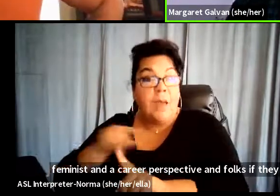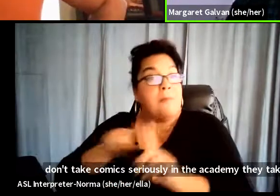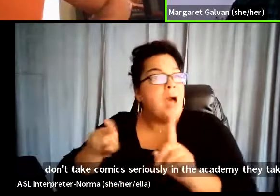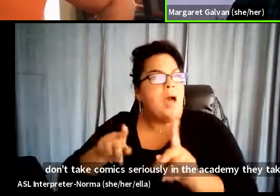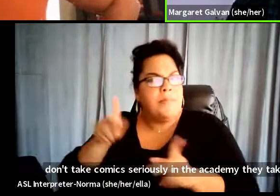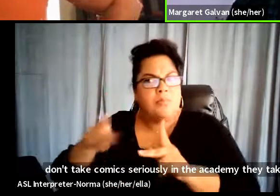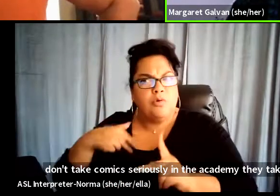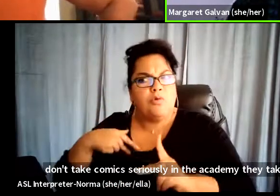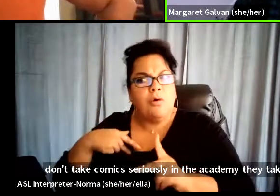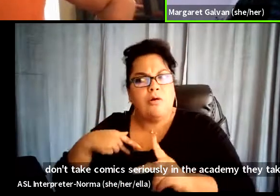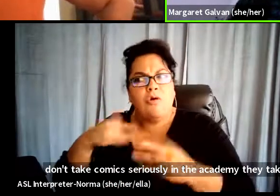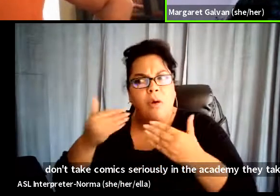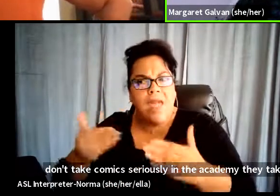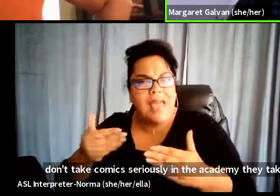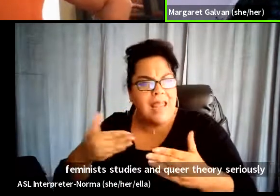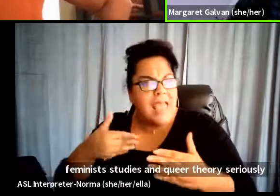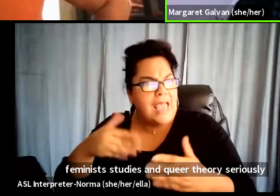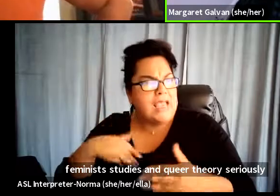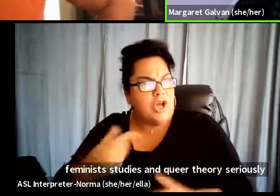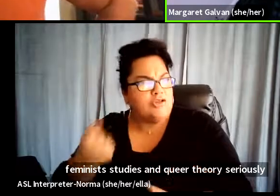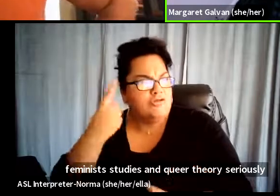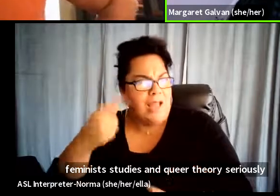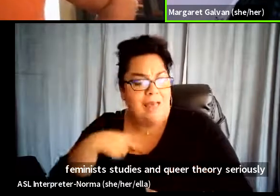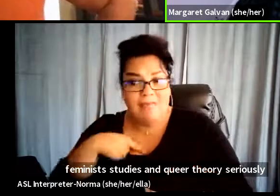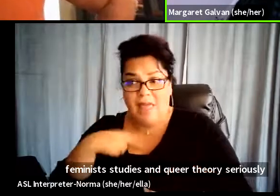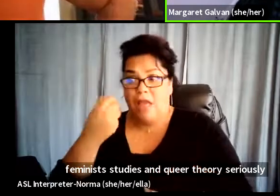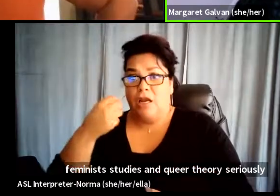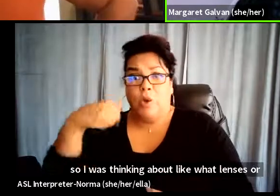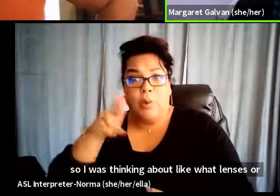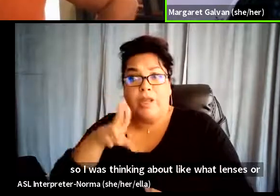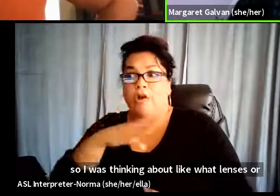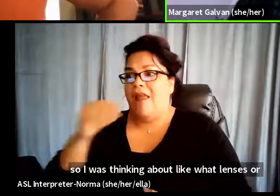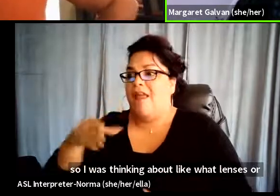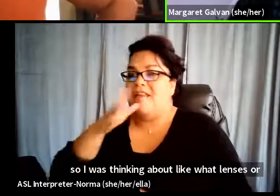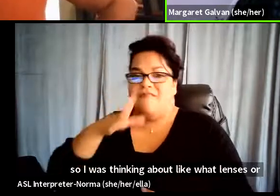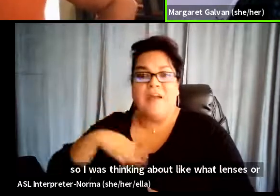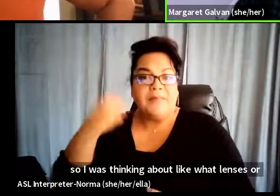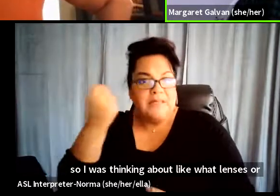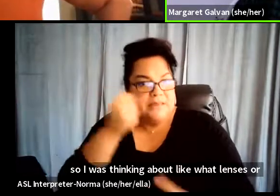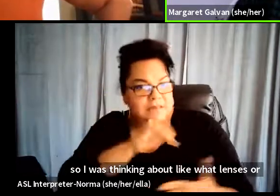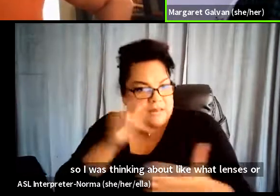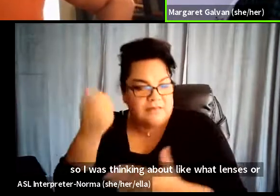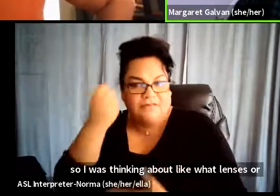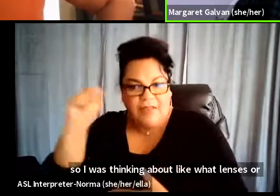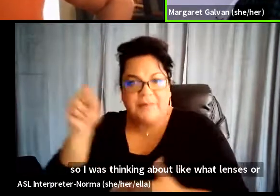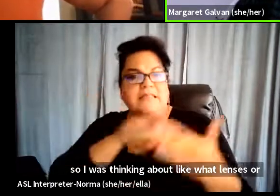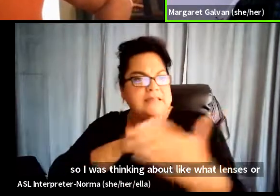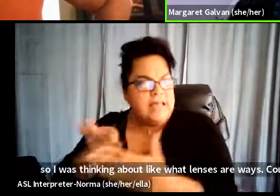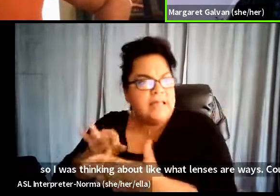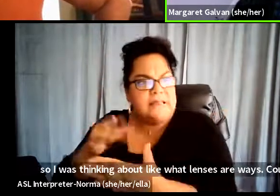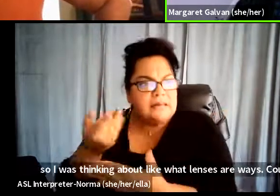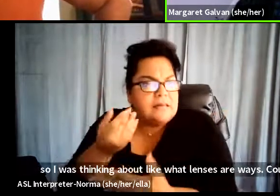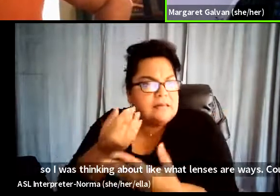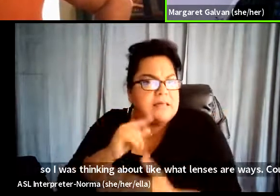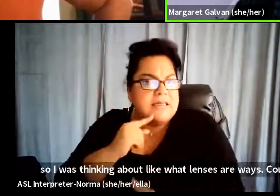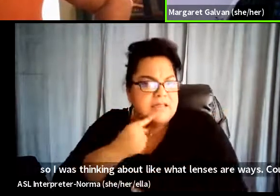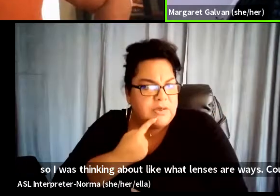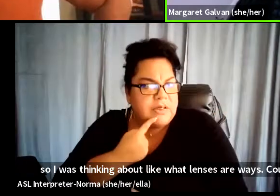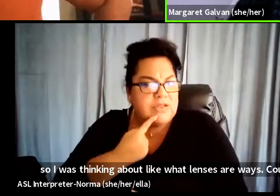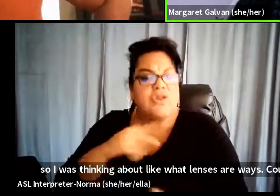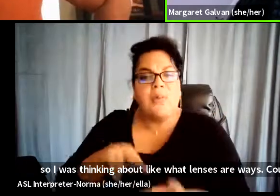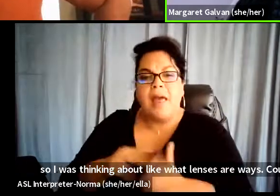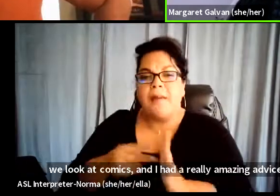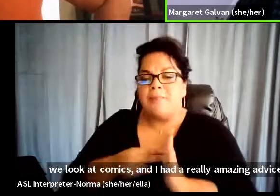and queer theory seriously. So I was thinking about like what lenses or ways could we look at comics? Um, and I had a really